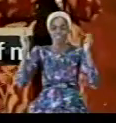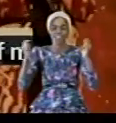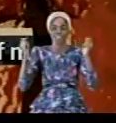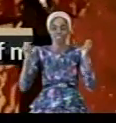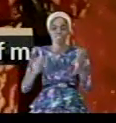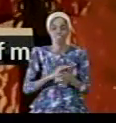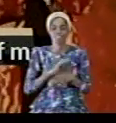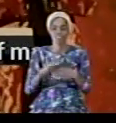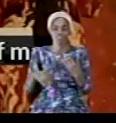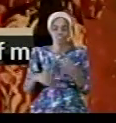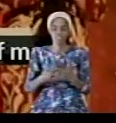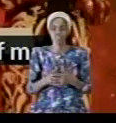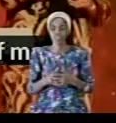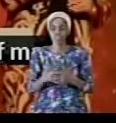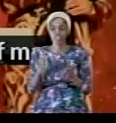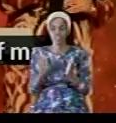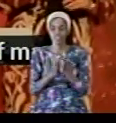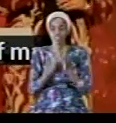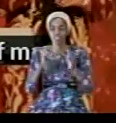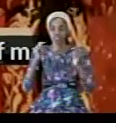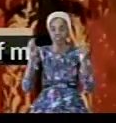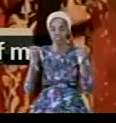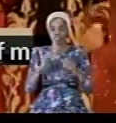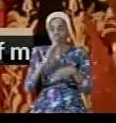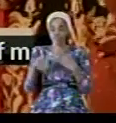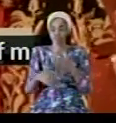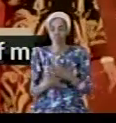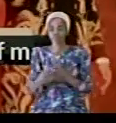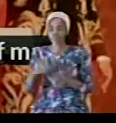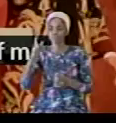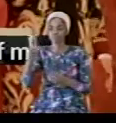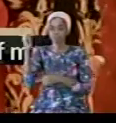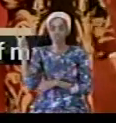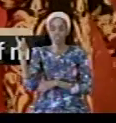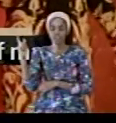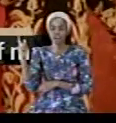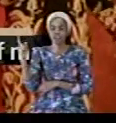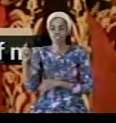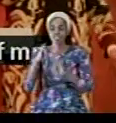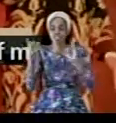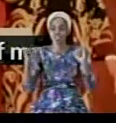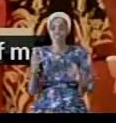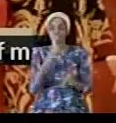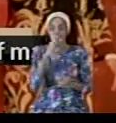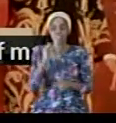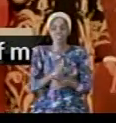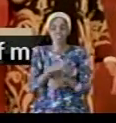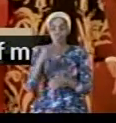They are.